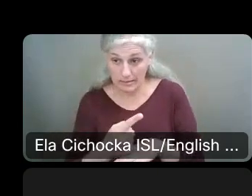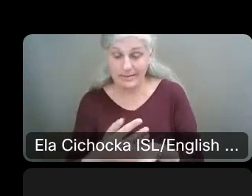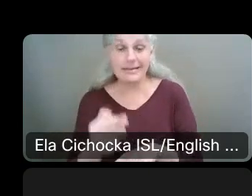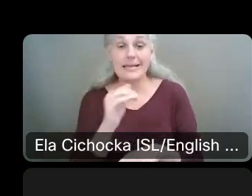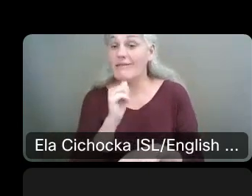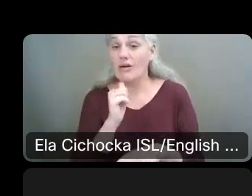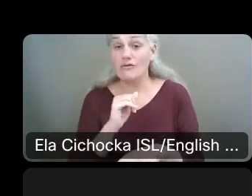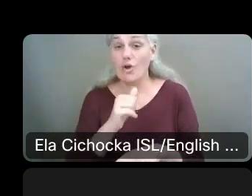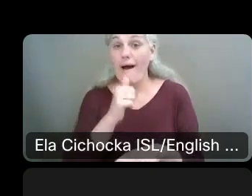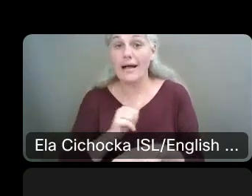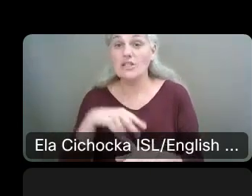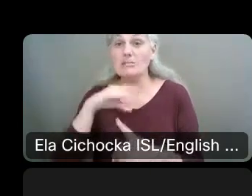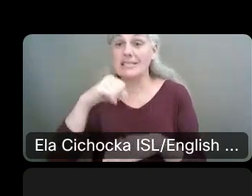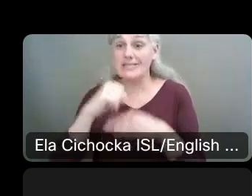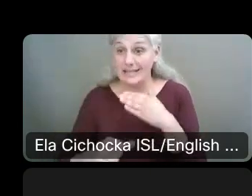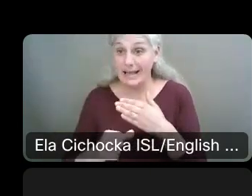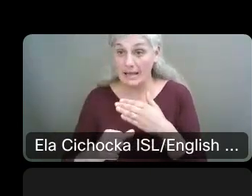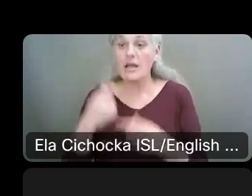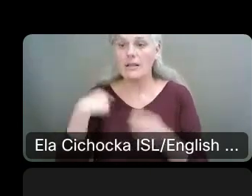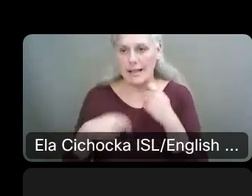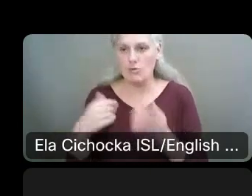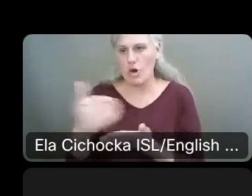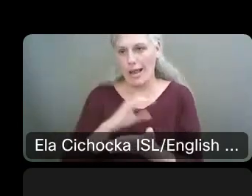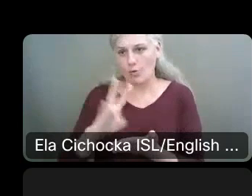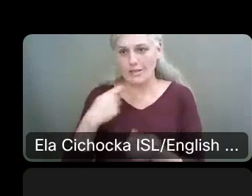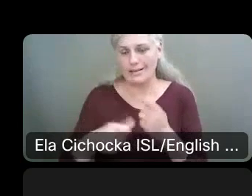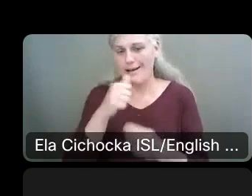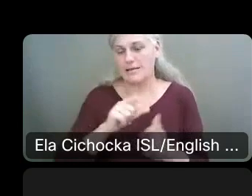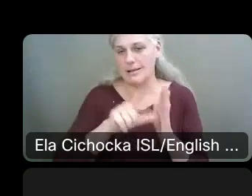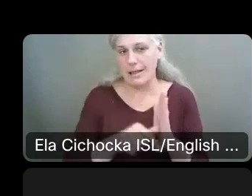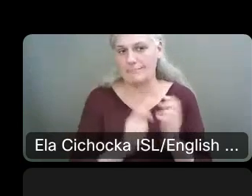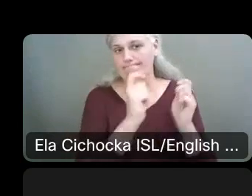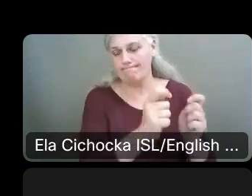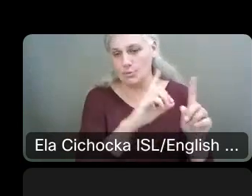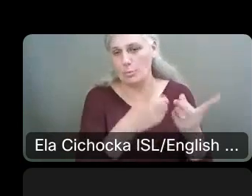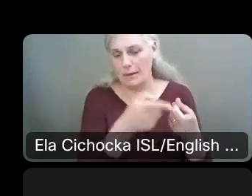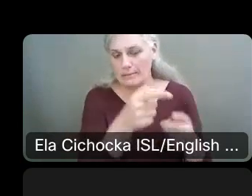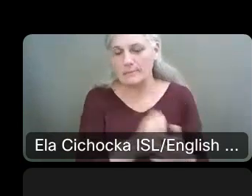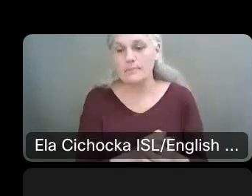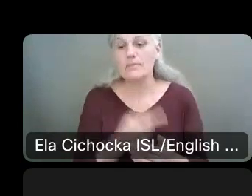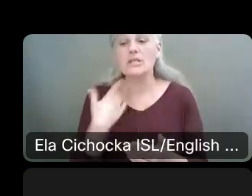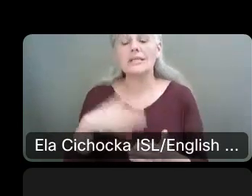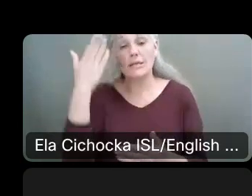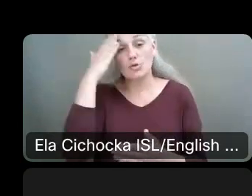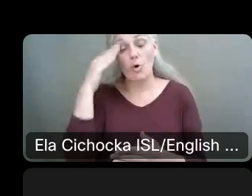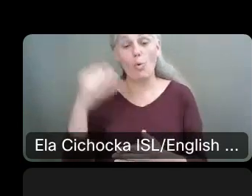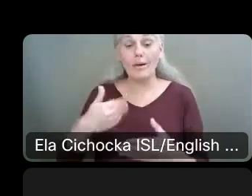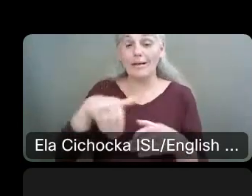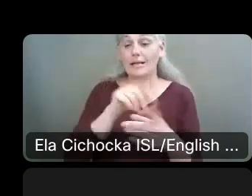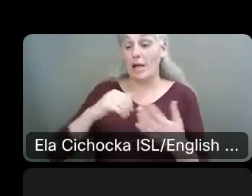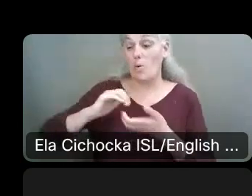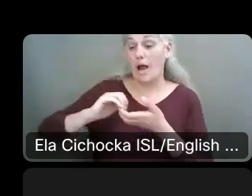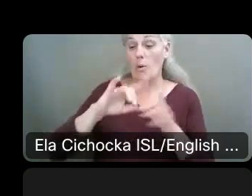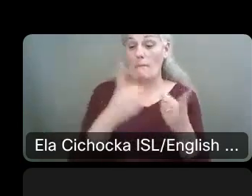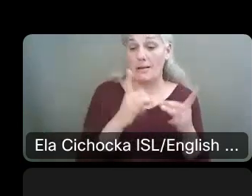we don't have the answers on the day. And just finally, I'll just say that, just further to that, we are engaging with our colleagues